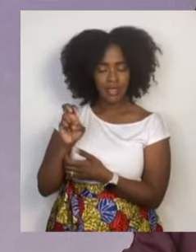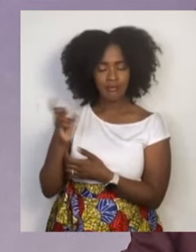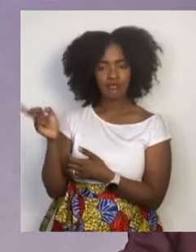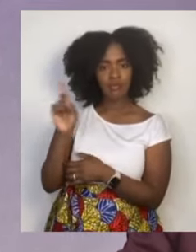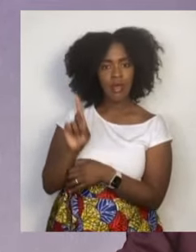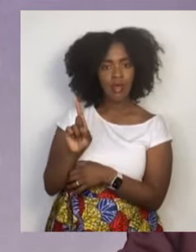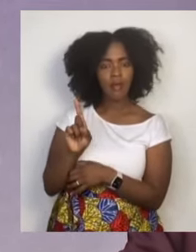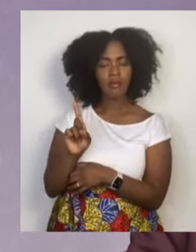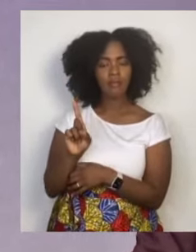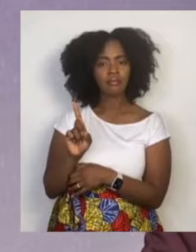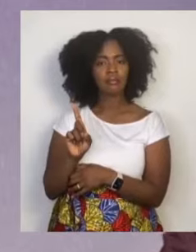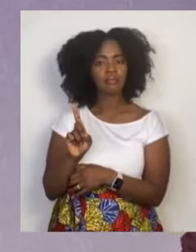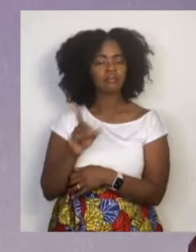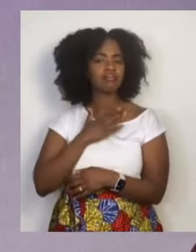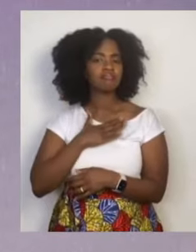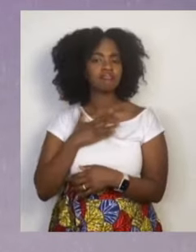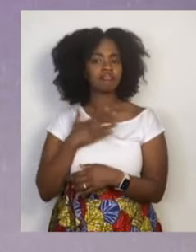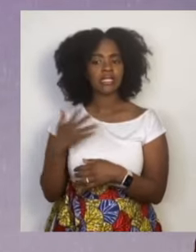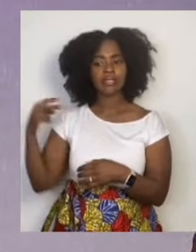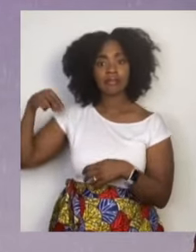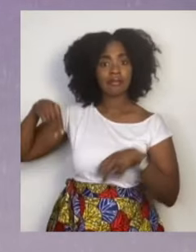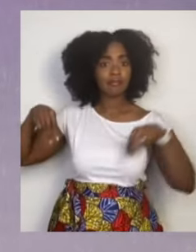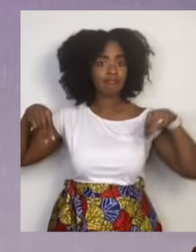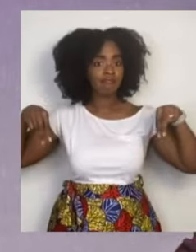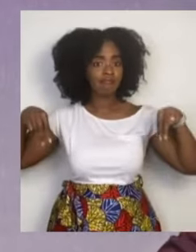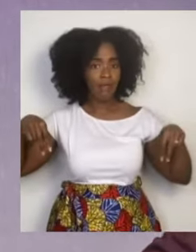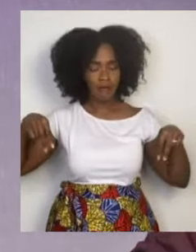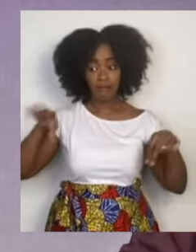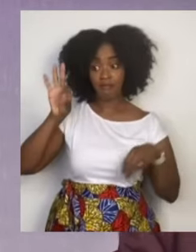Minister Denise. I want y'all to come.